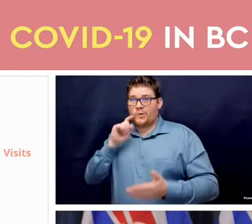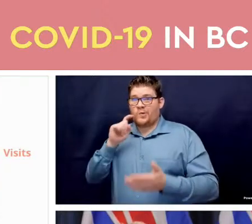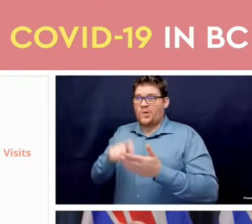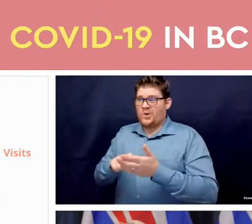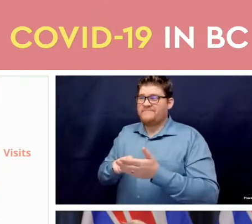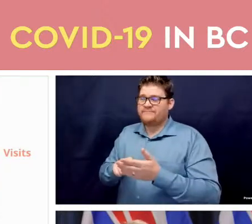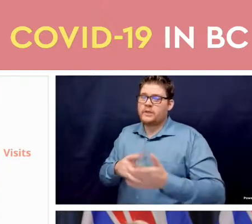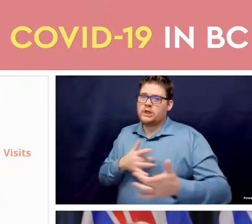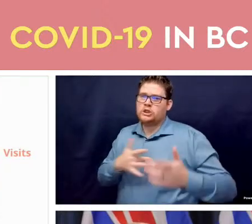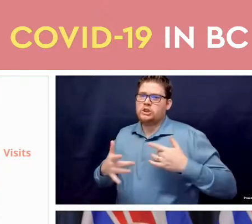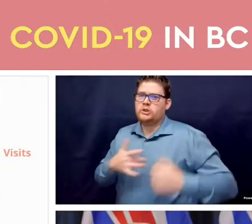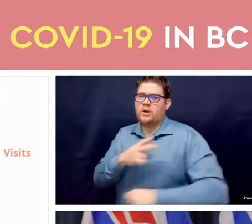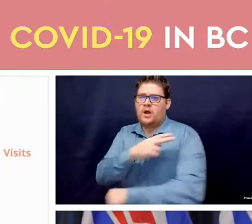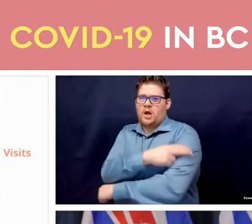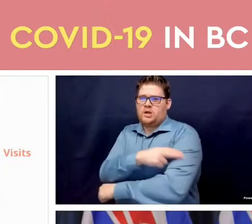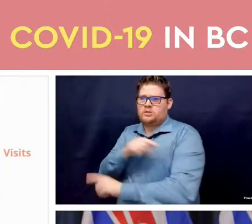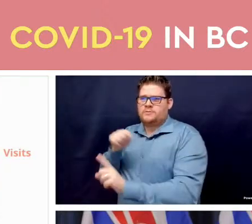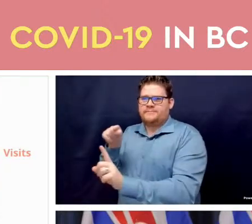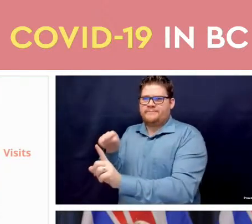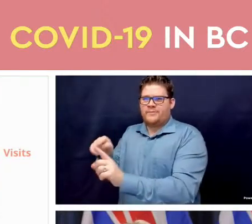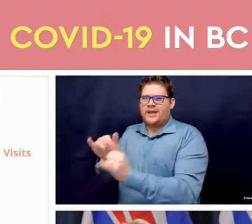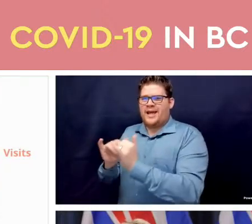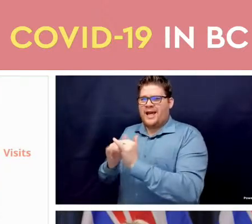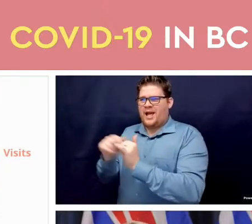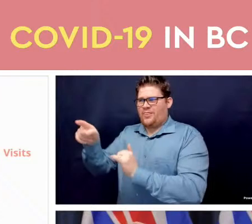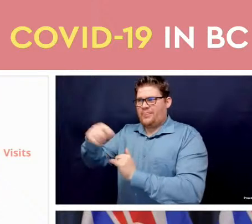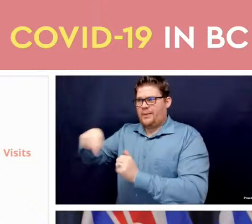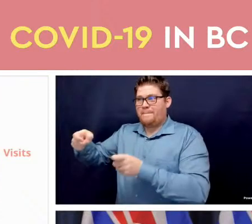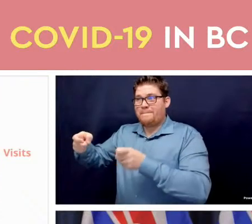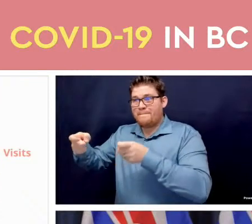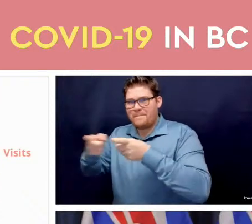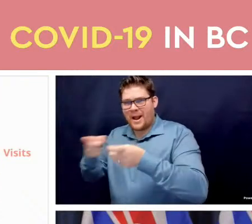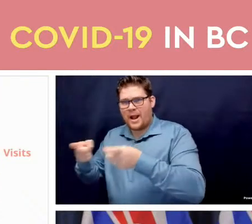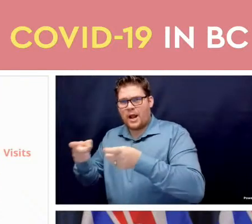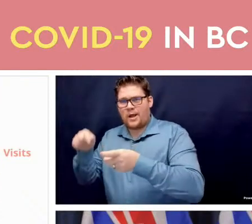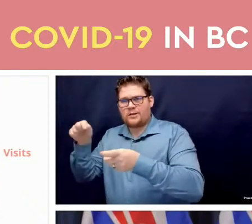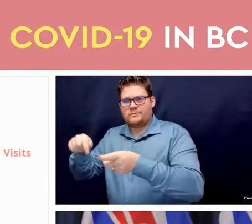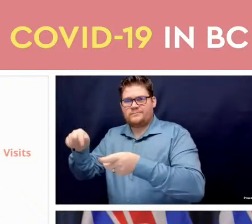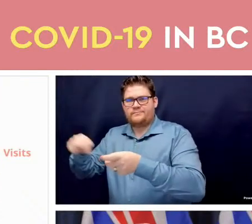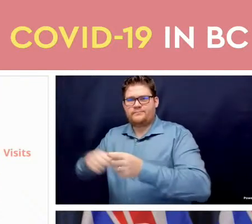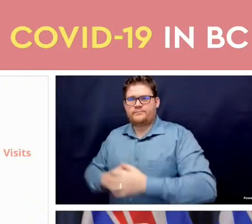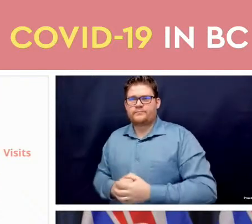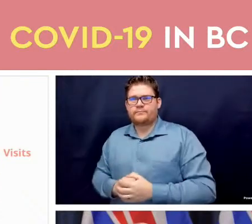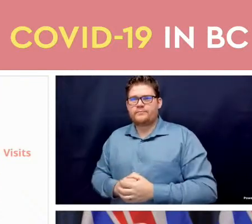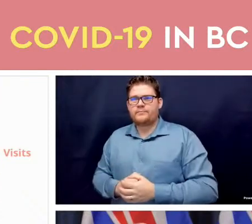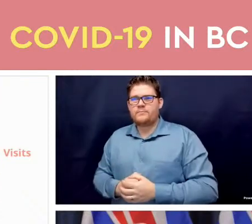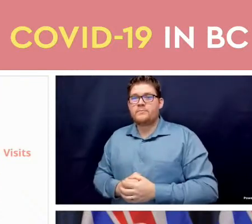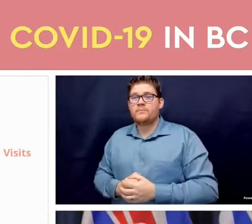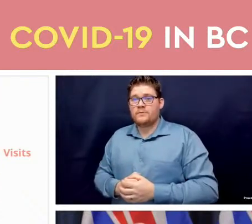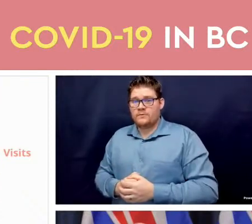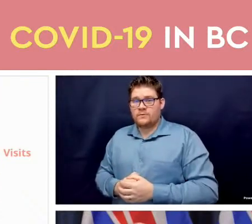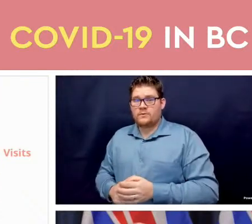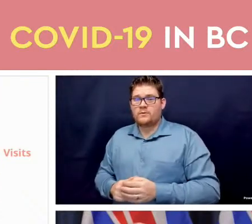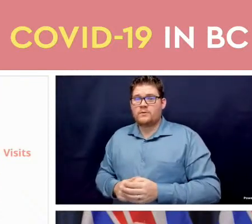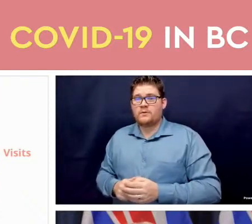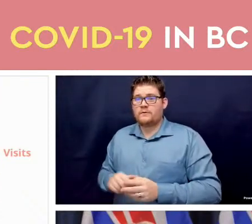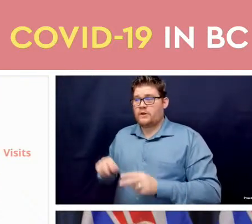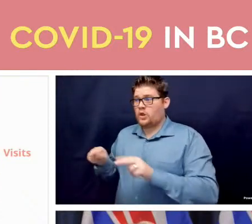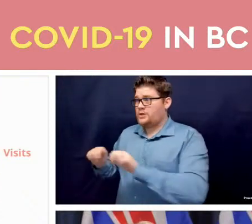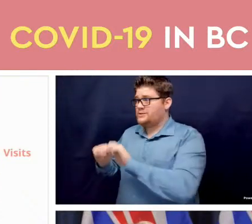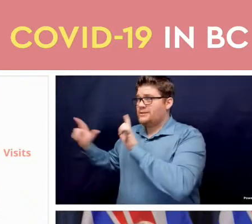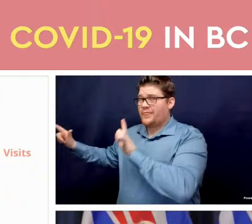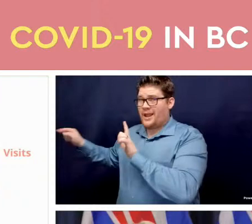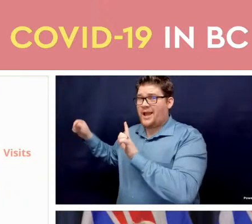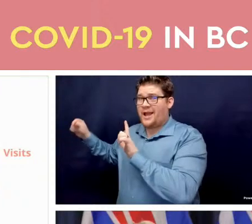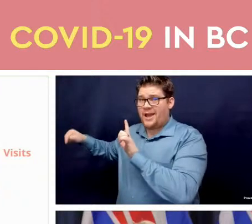emergency department visits for COVID. And this is looking at the visits in Vancouver